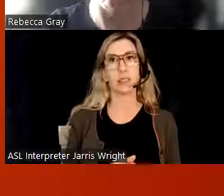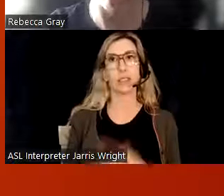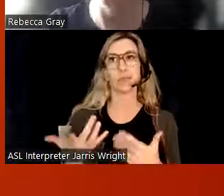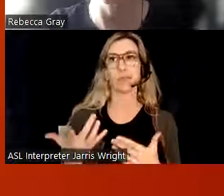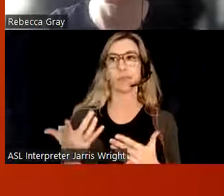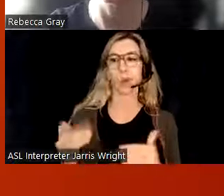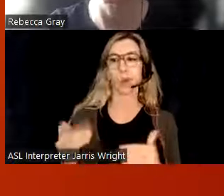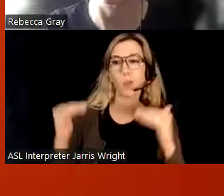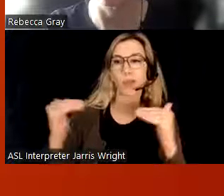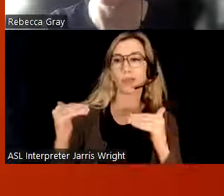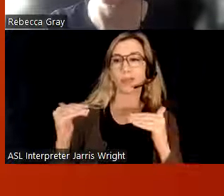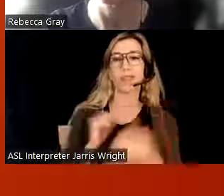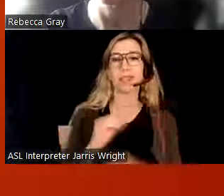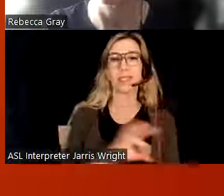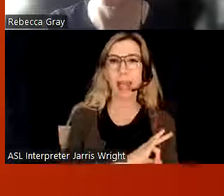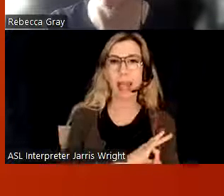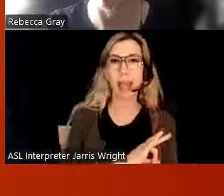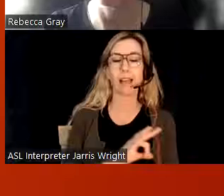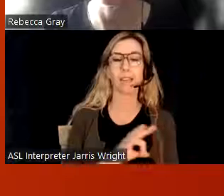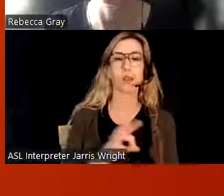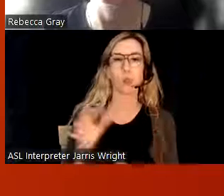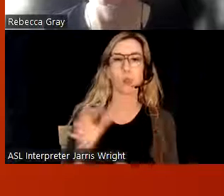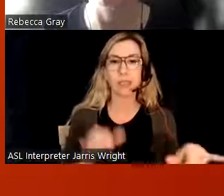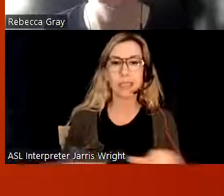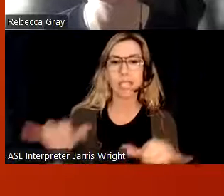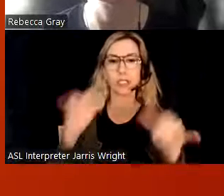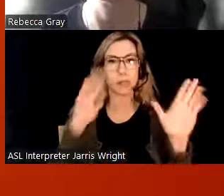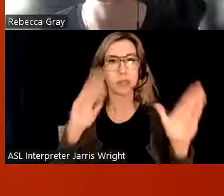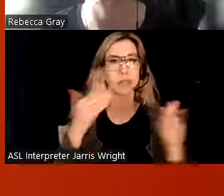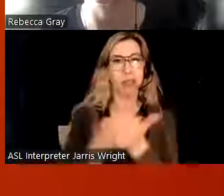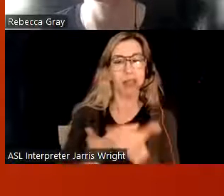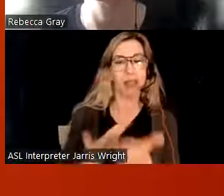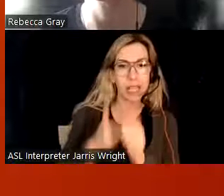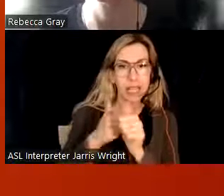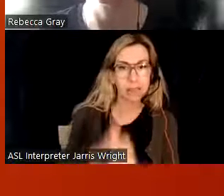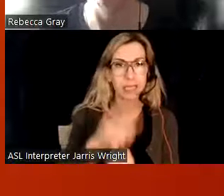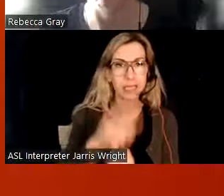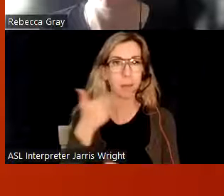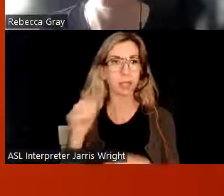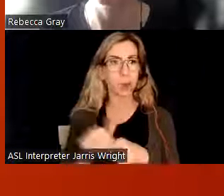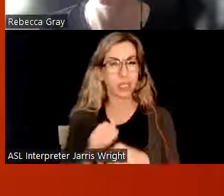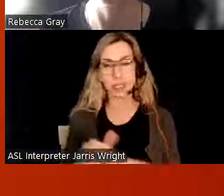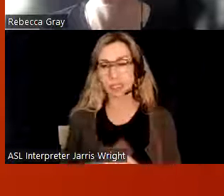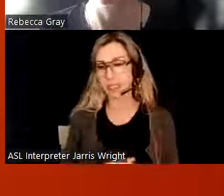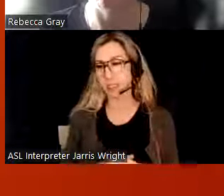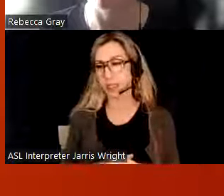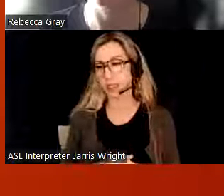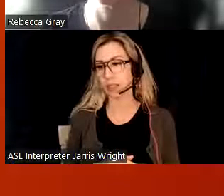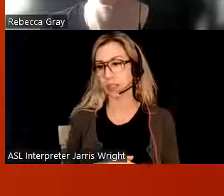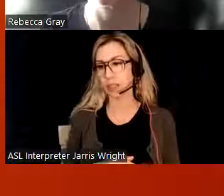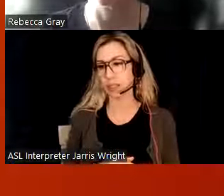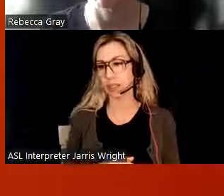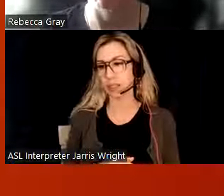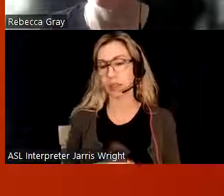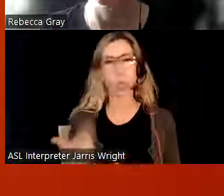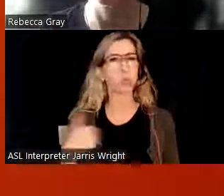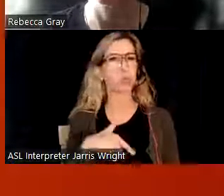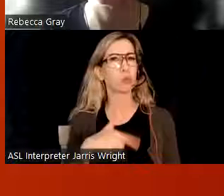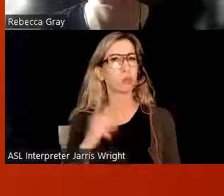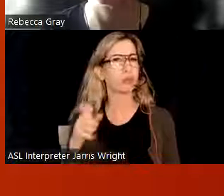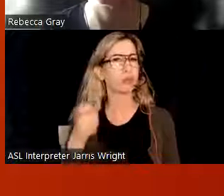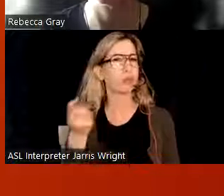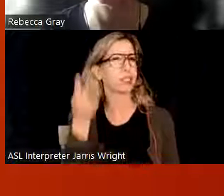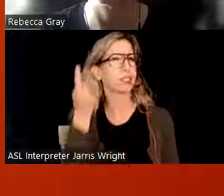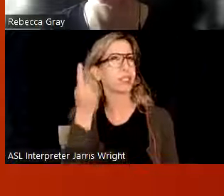evidence-based practices and best practices, and understanding, some aspects, if not